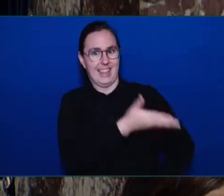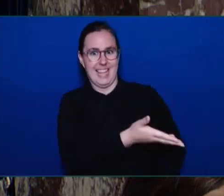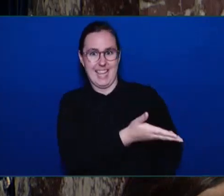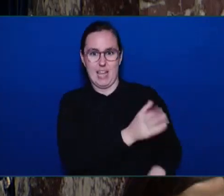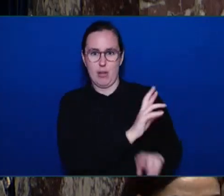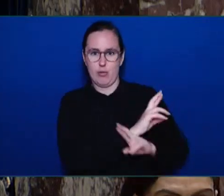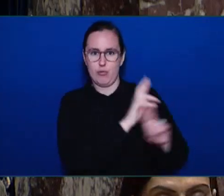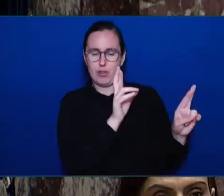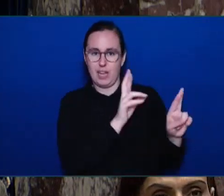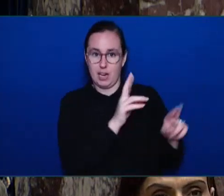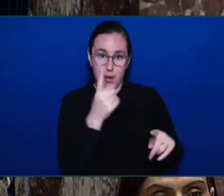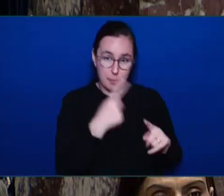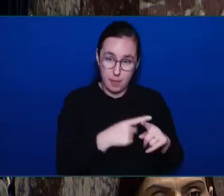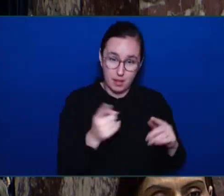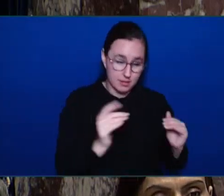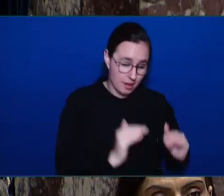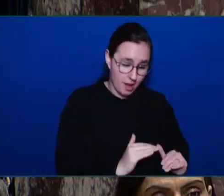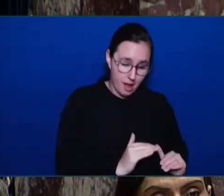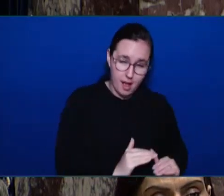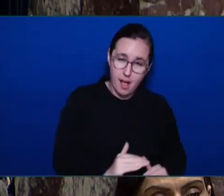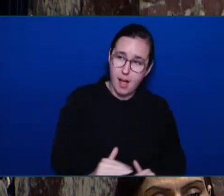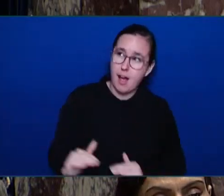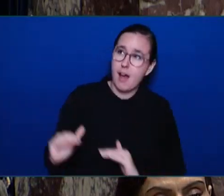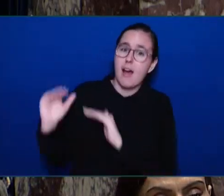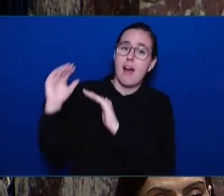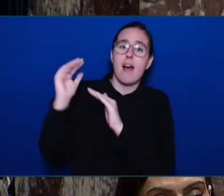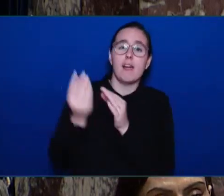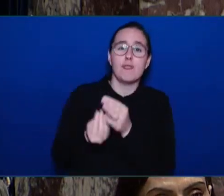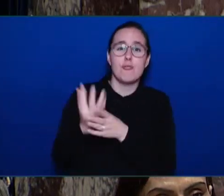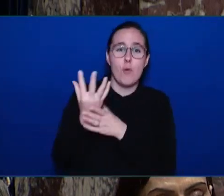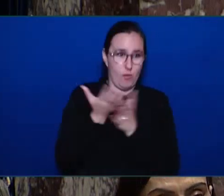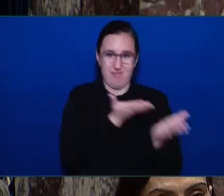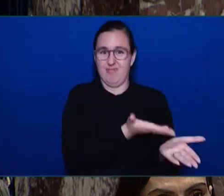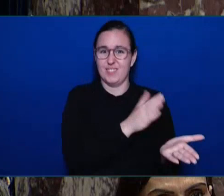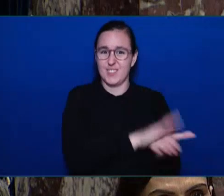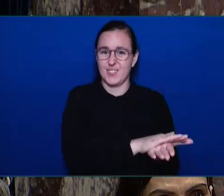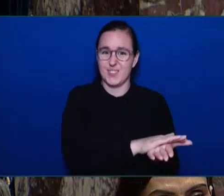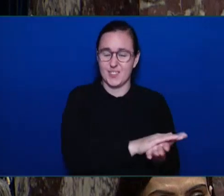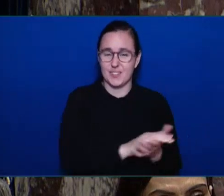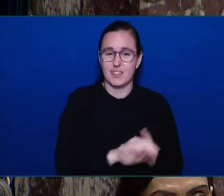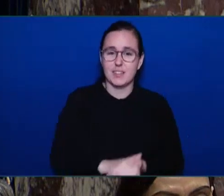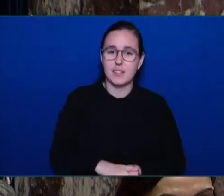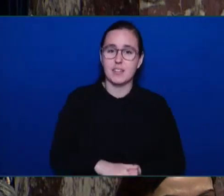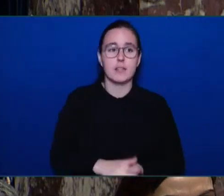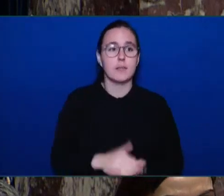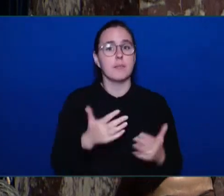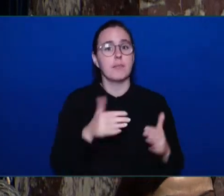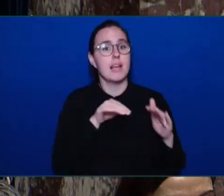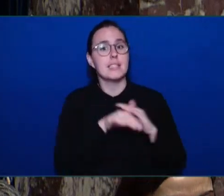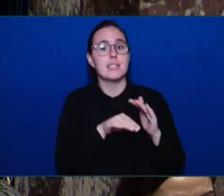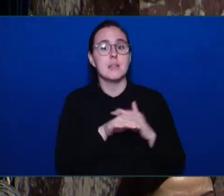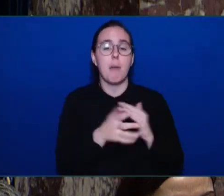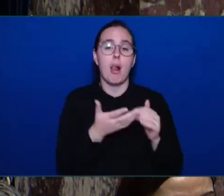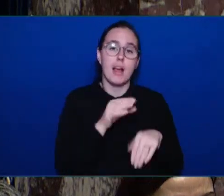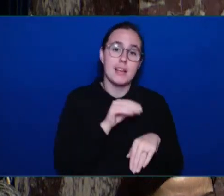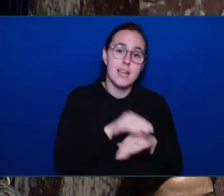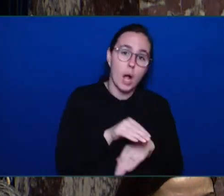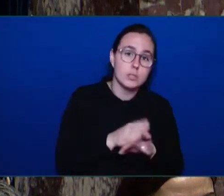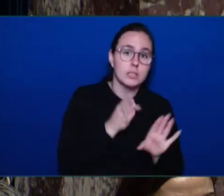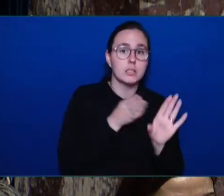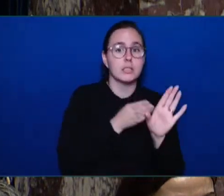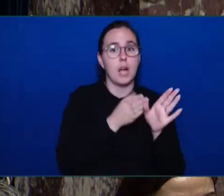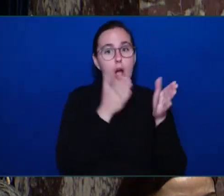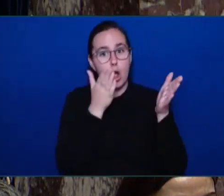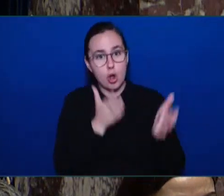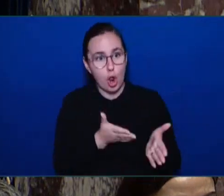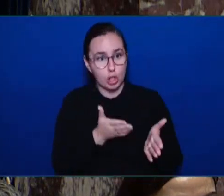oftentimes the accessibility of a school counselor or psychologist will mean whether or not the child gets the kind of support